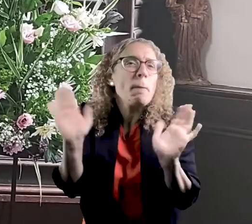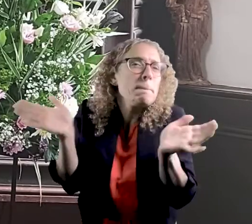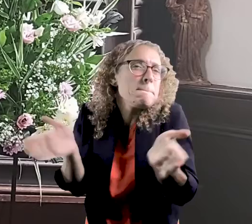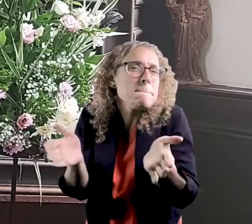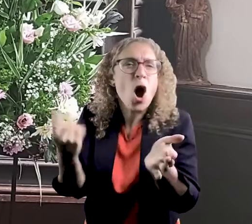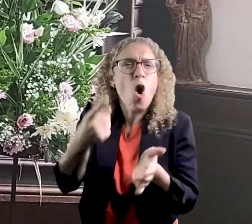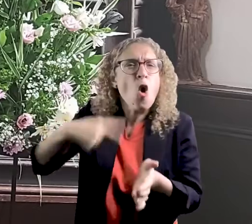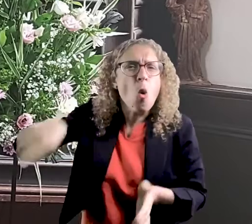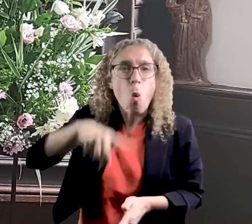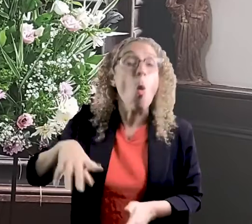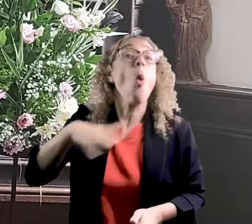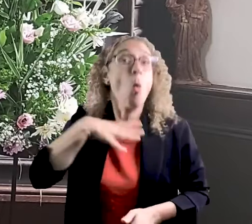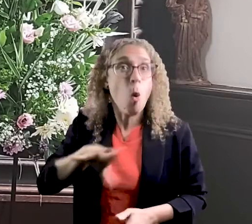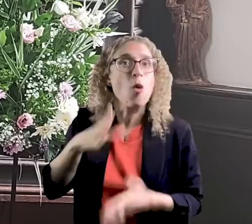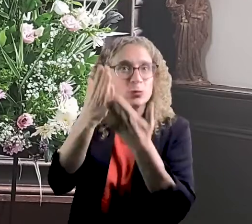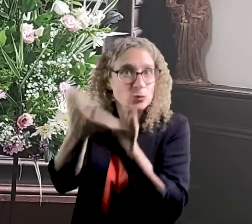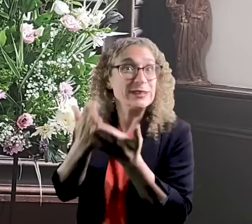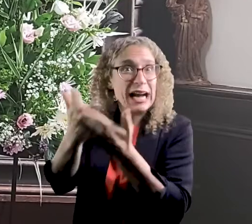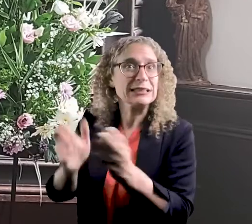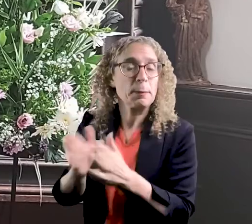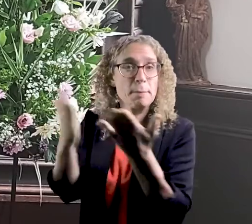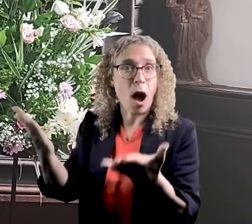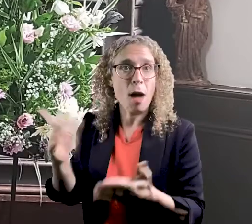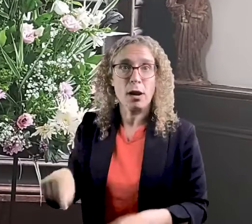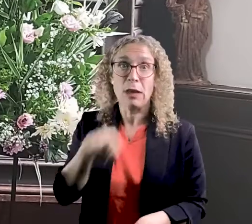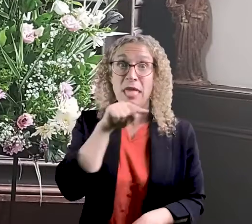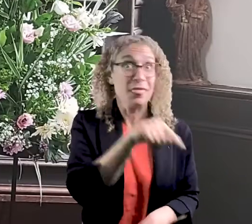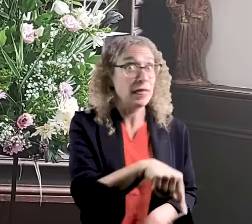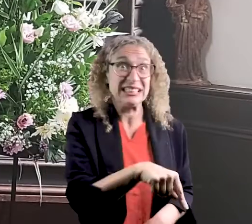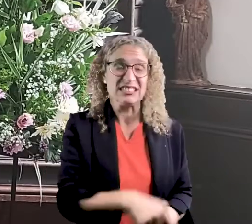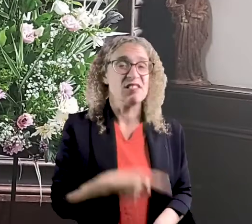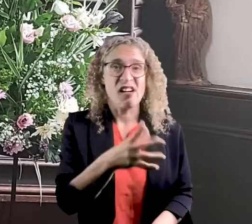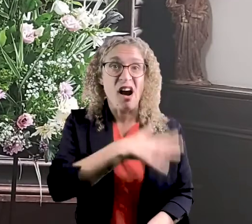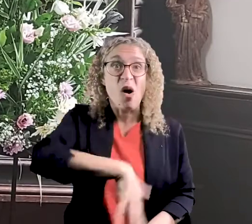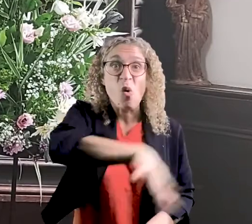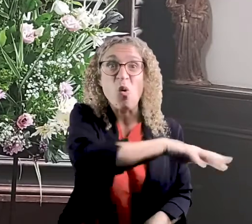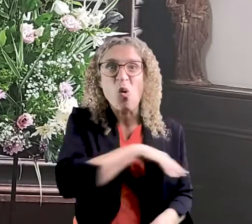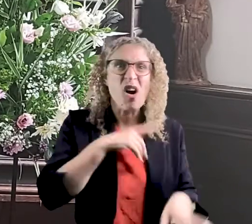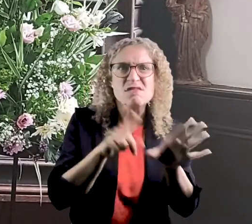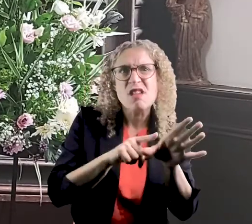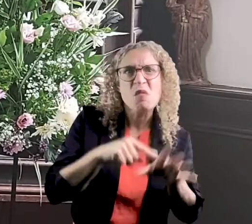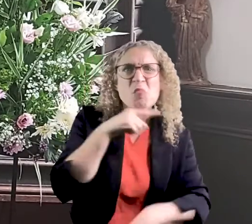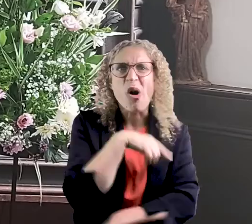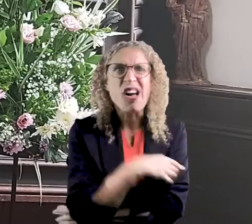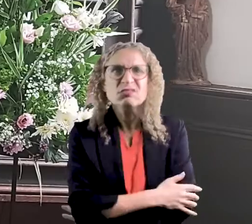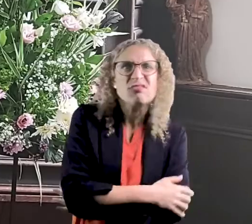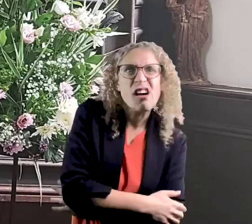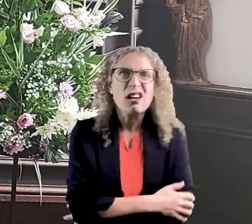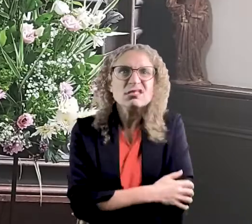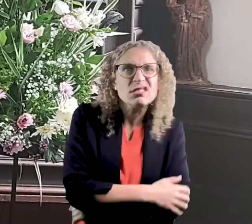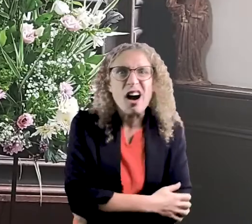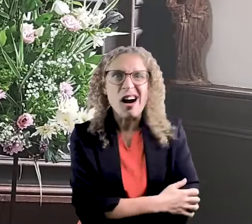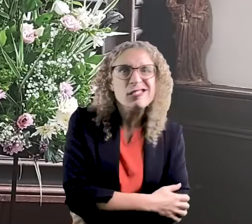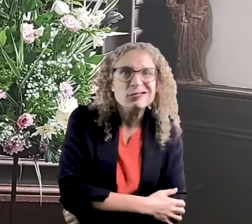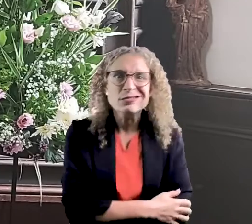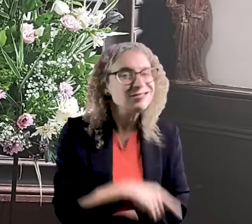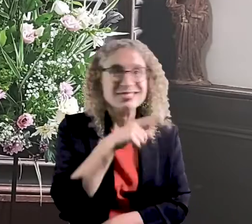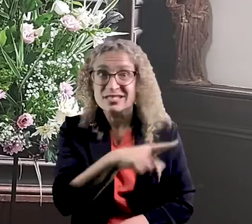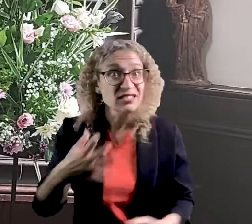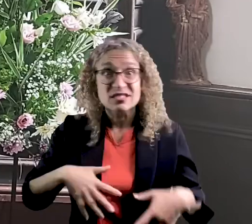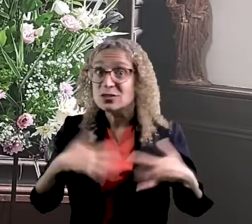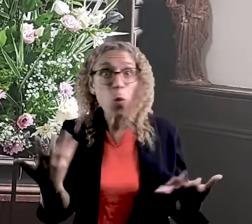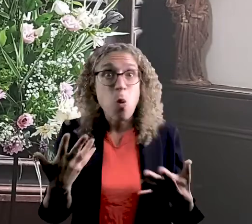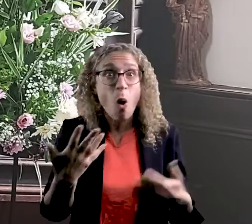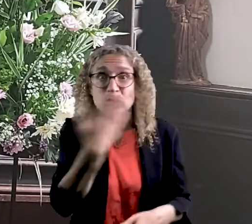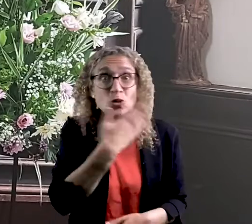Bible. It was being like thrown into the lion's den almost, because there they were, these boys, some of whom